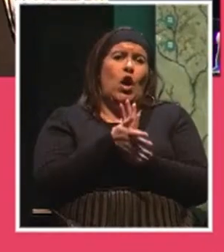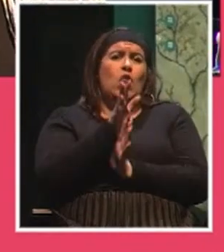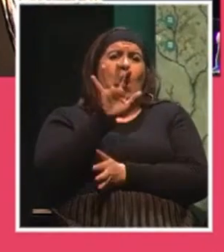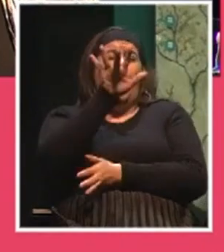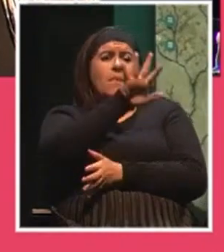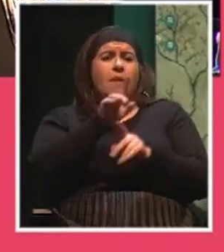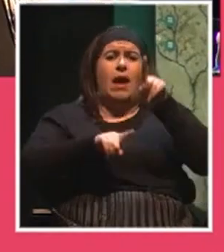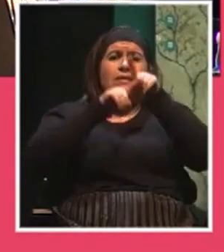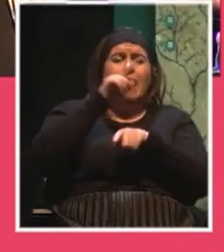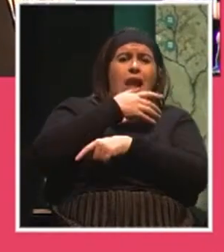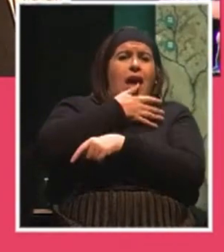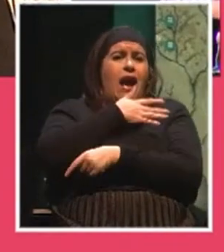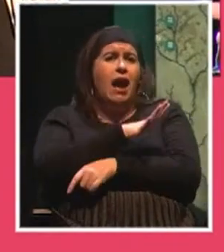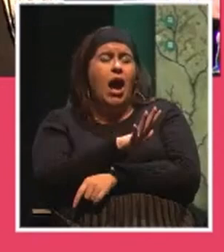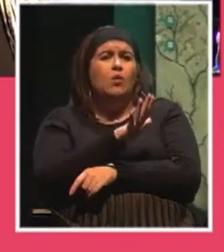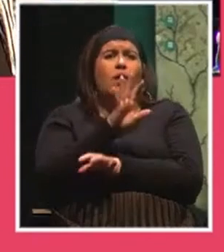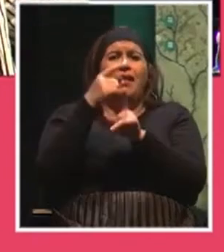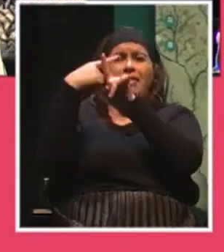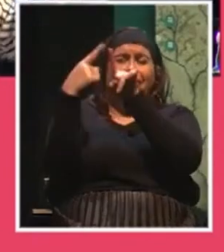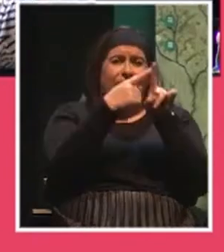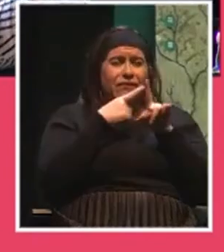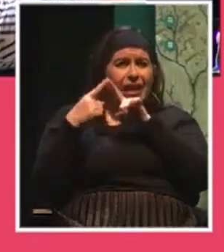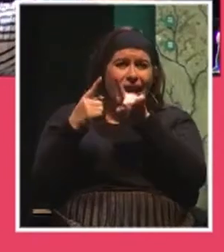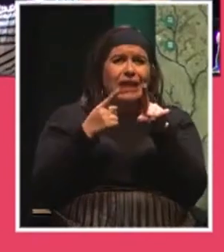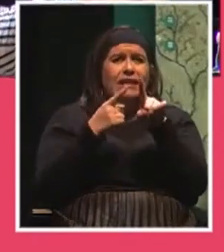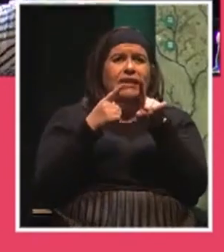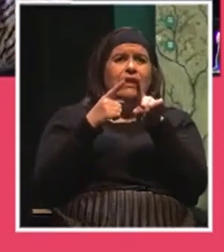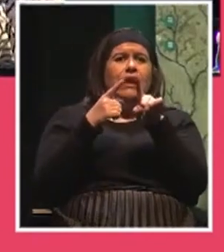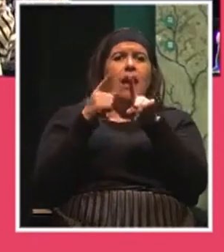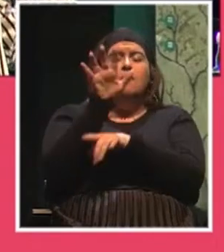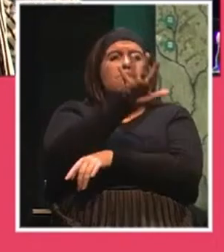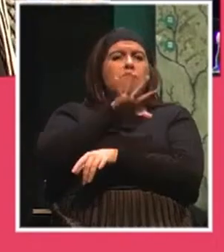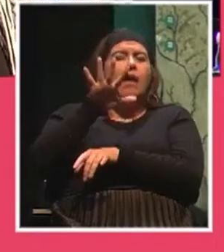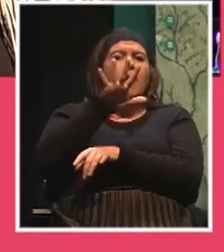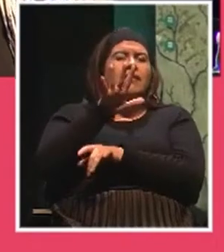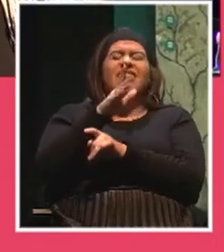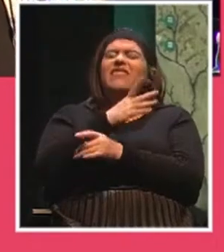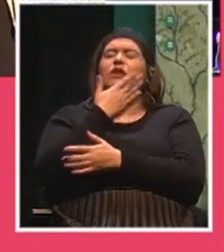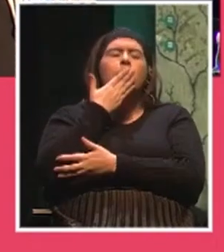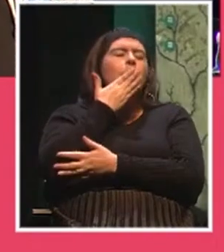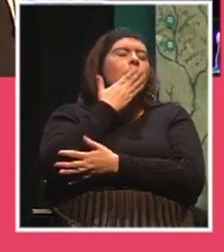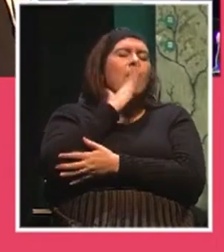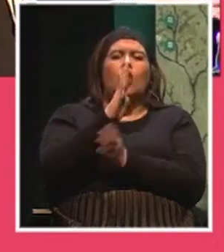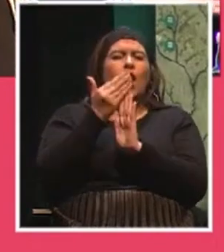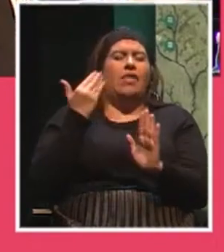to be different than the fan maps. It's got to be better than all of them. Just figure it out. And he did.